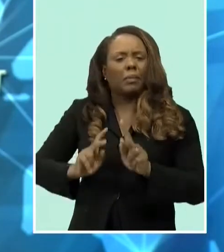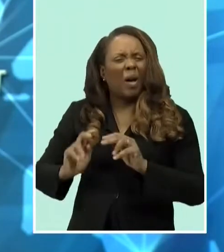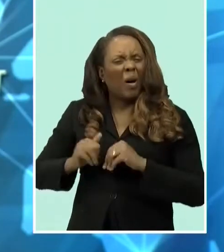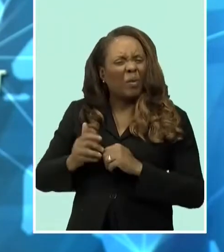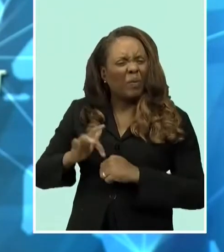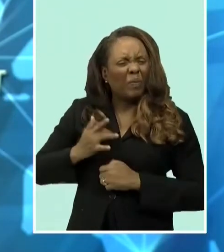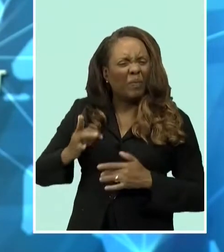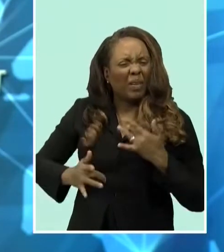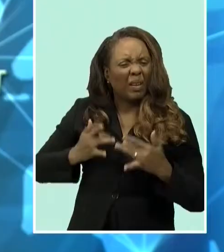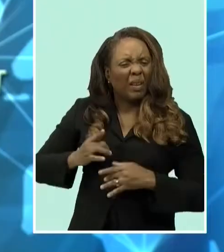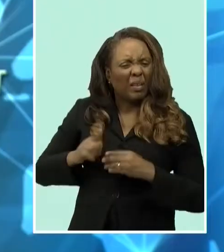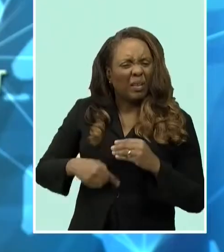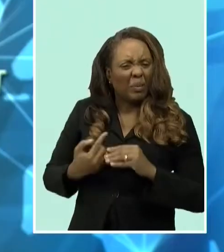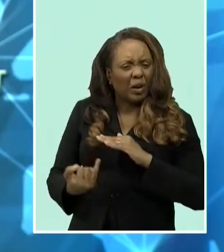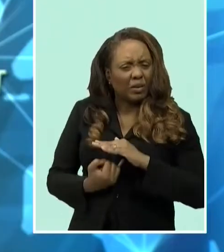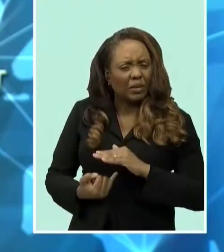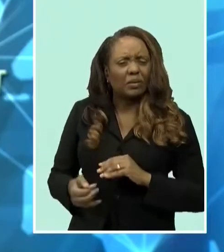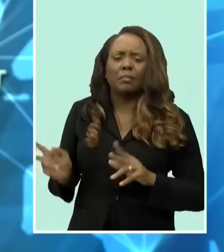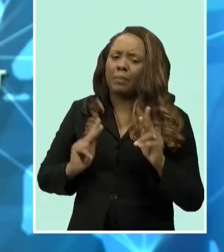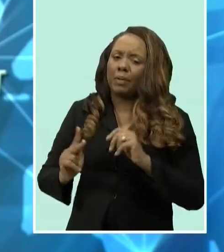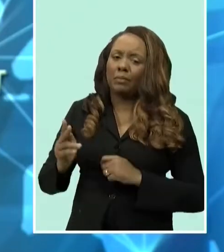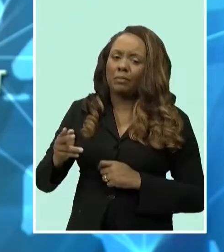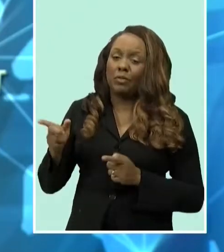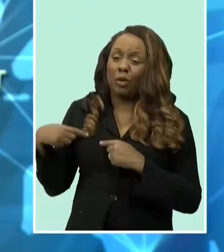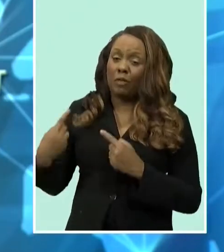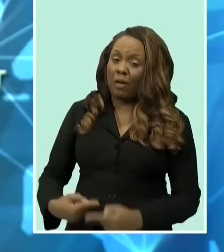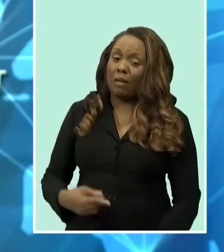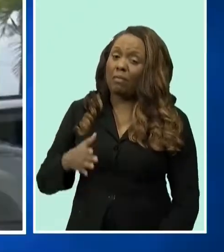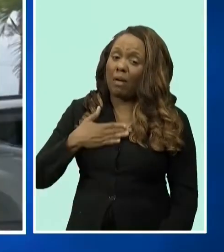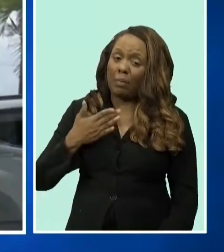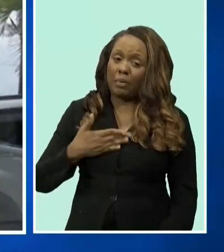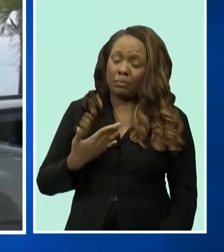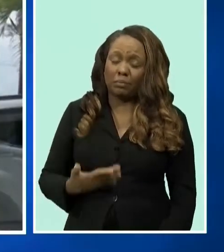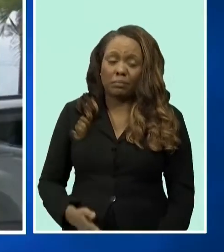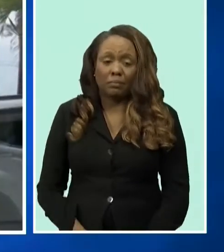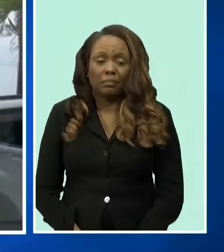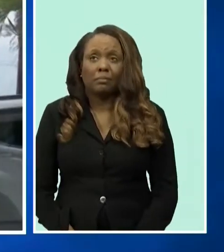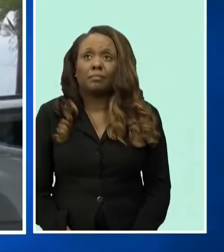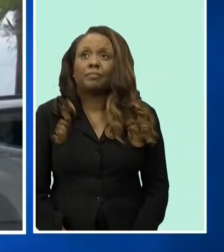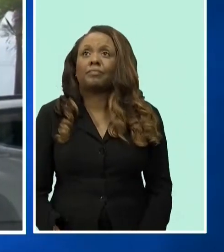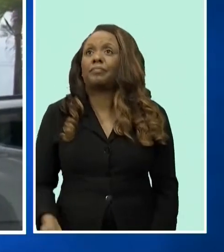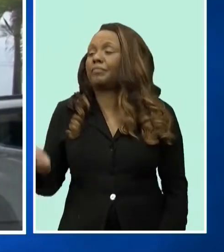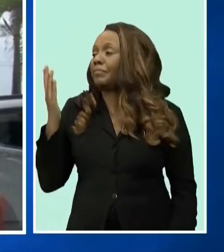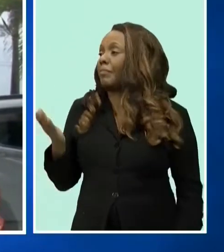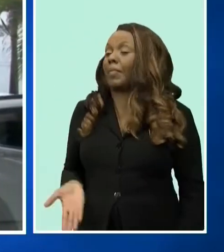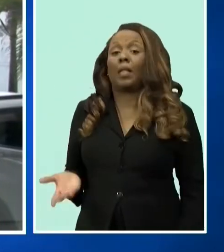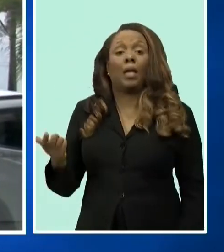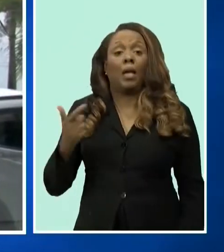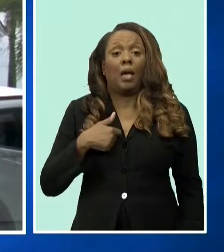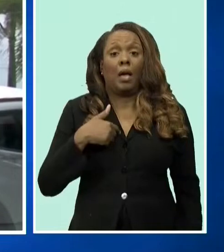development, and generally they're pleased with the move. I actually experienced COVID, and to me it was